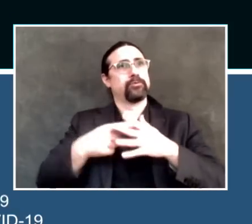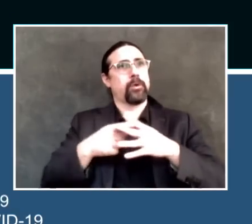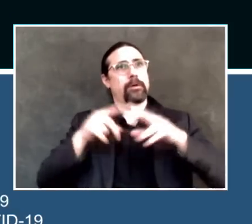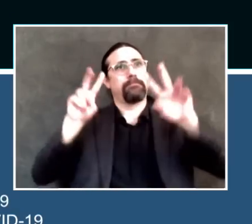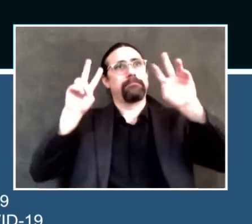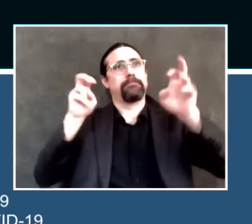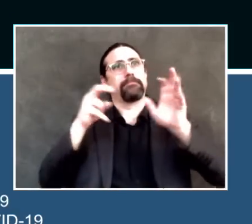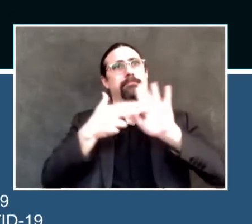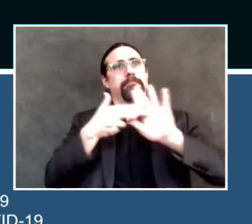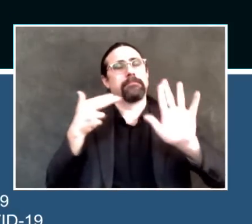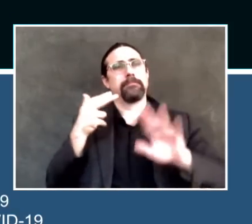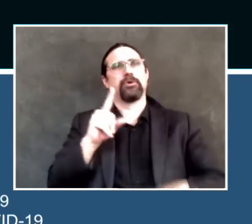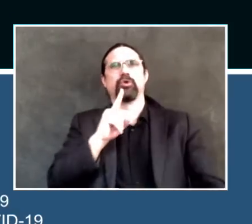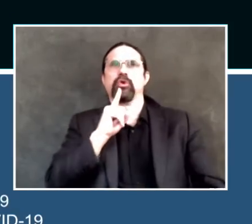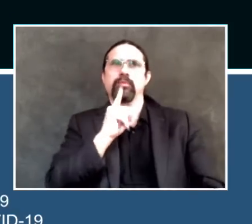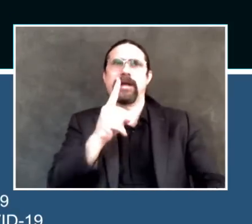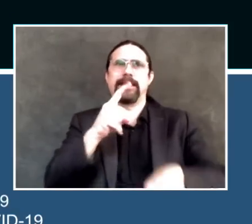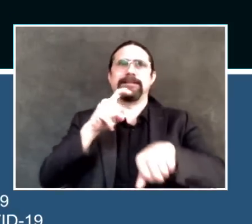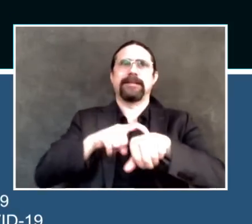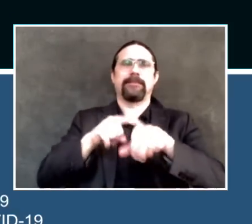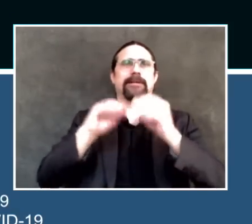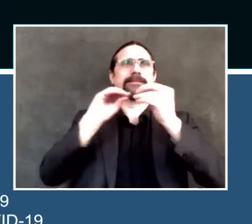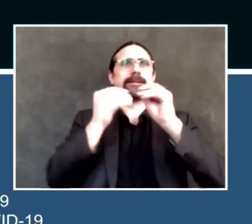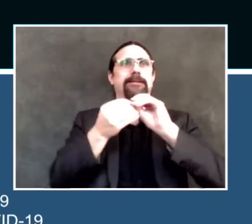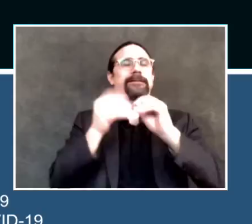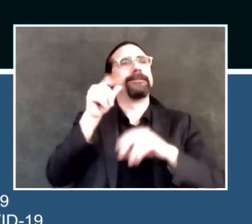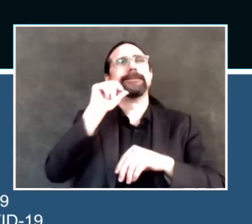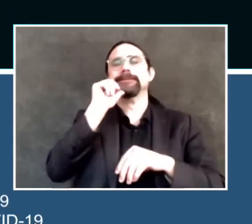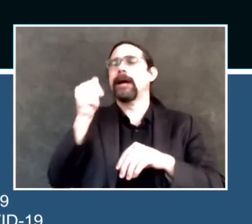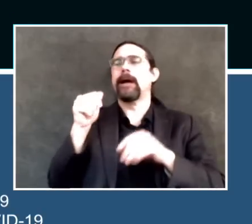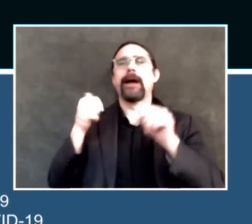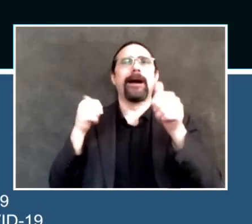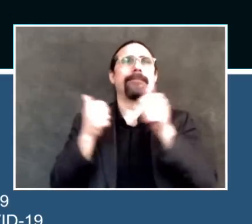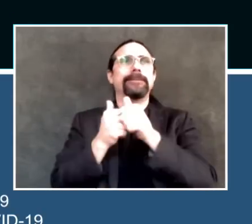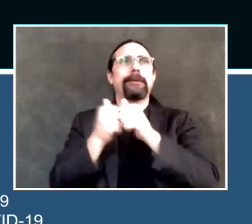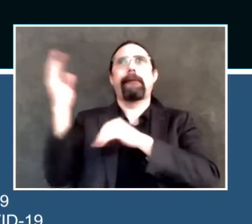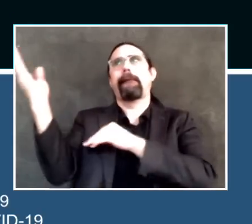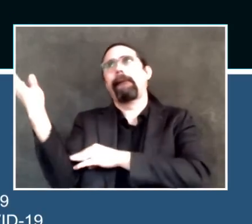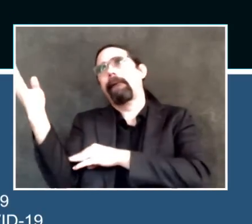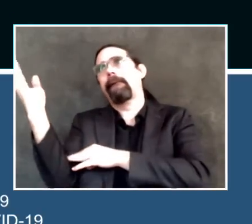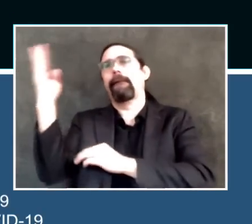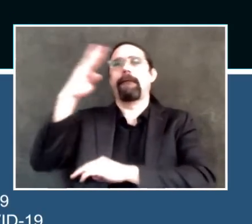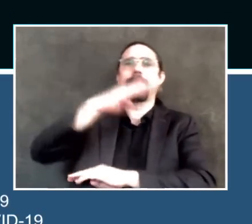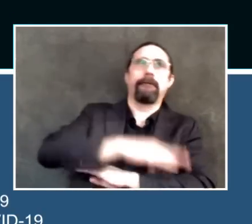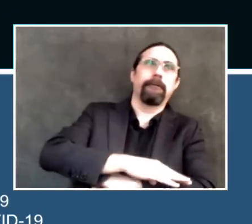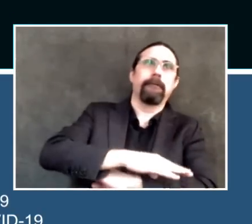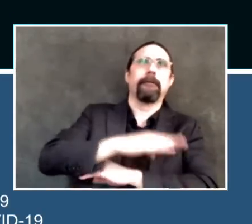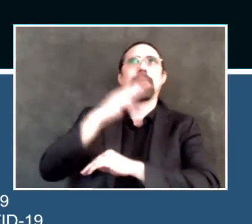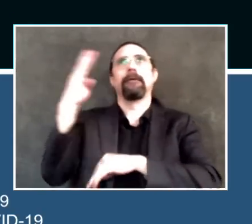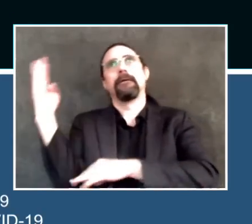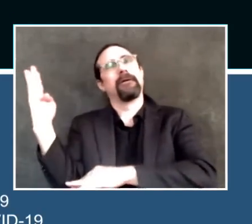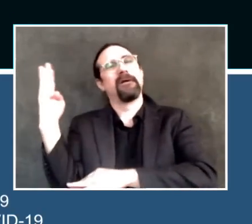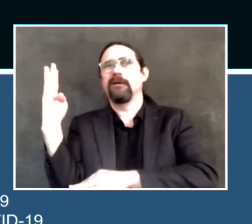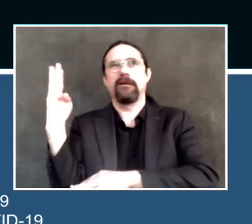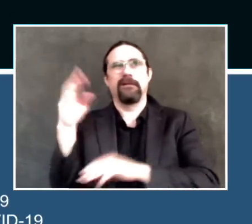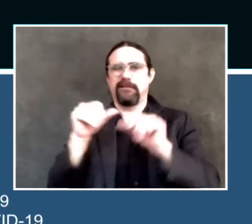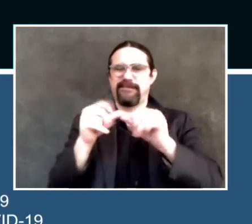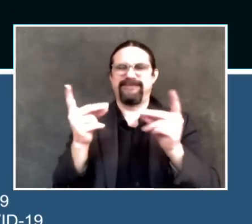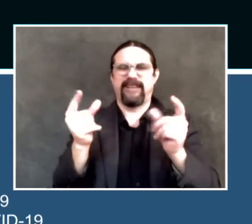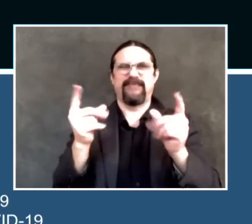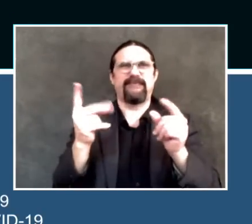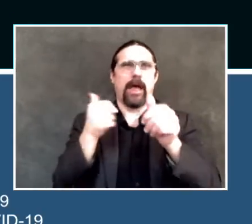When all of the data, all of the lines move in the same direction for a sustained period of time, that's when we can start